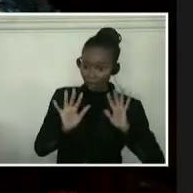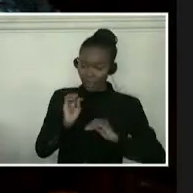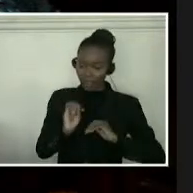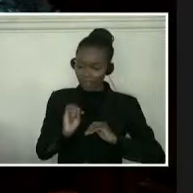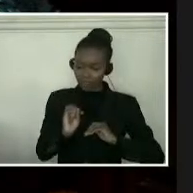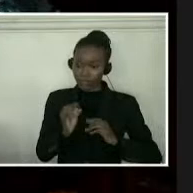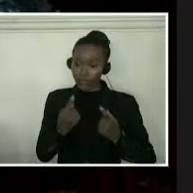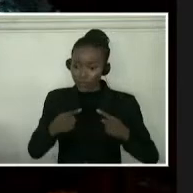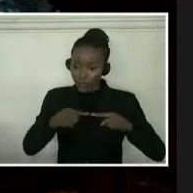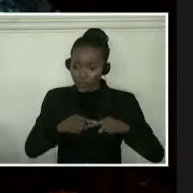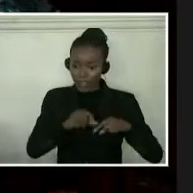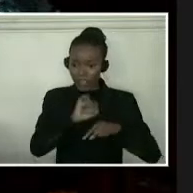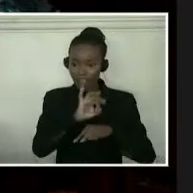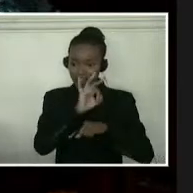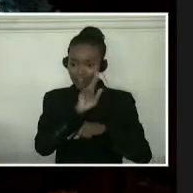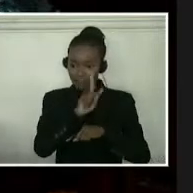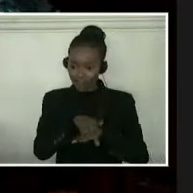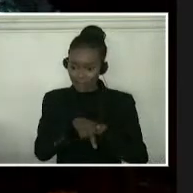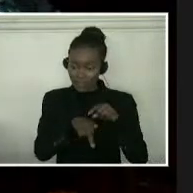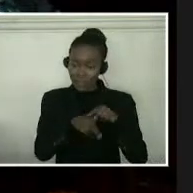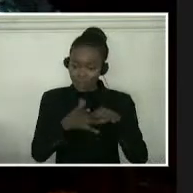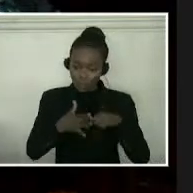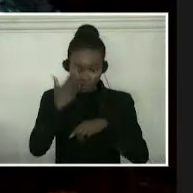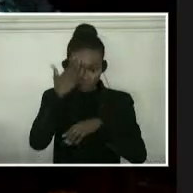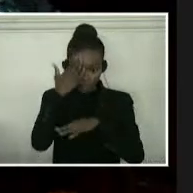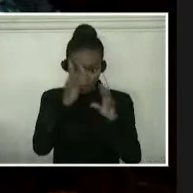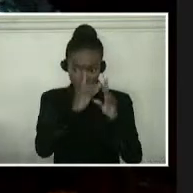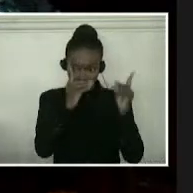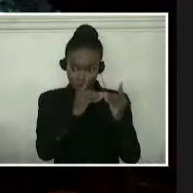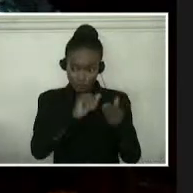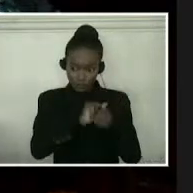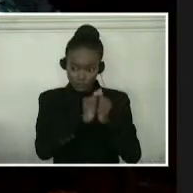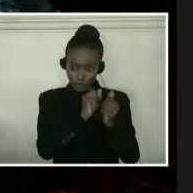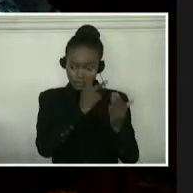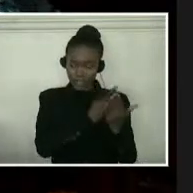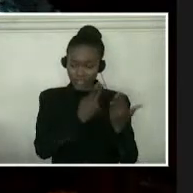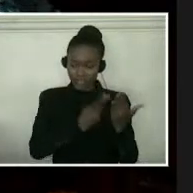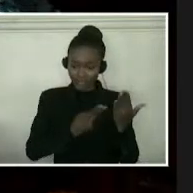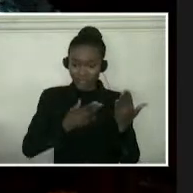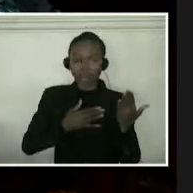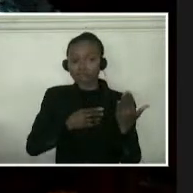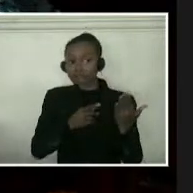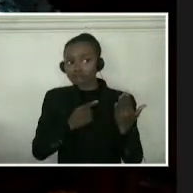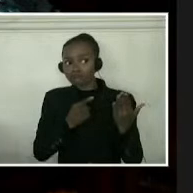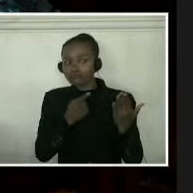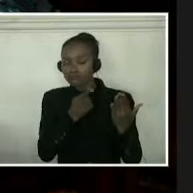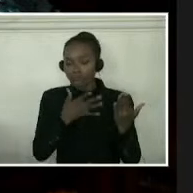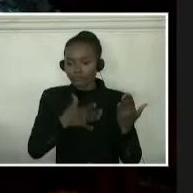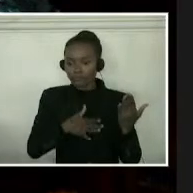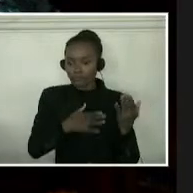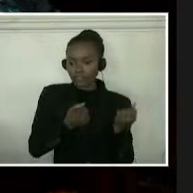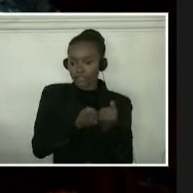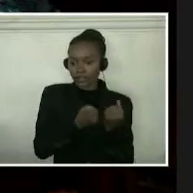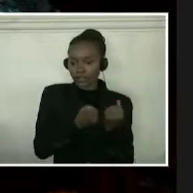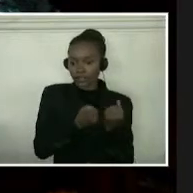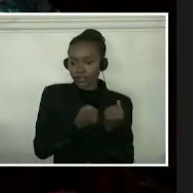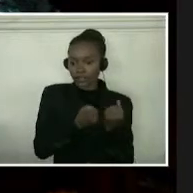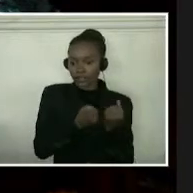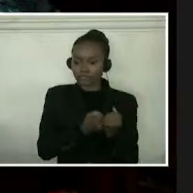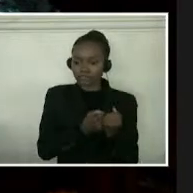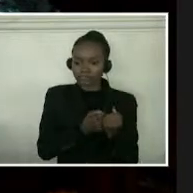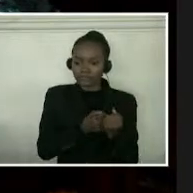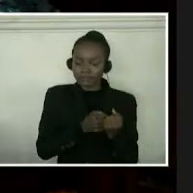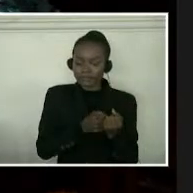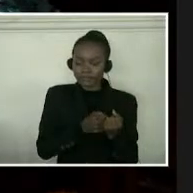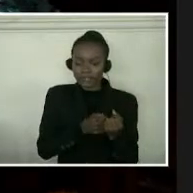to know how the department of sport arts and culture intends to assist the artist there must be transparency when